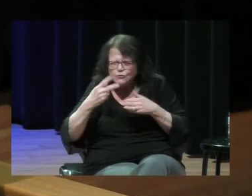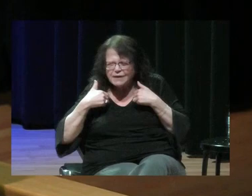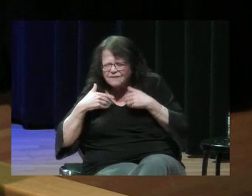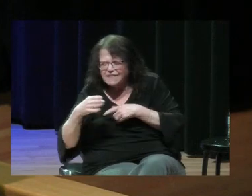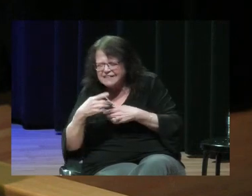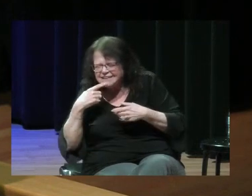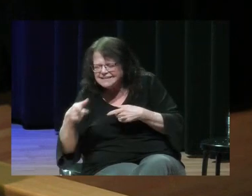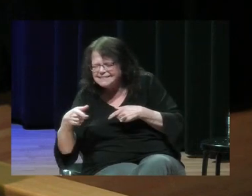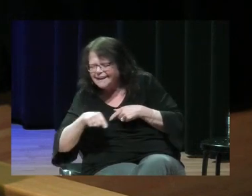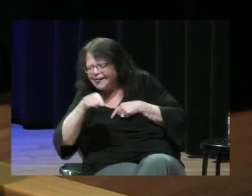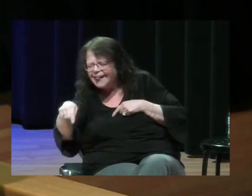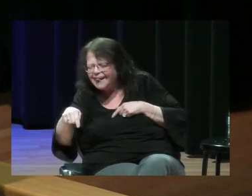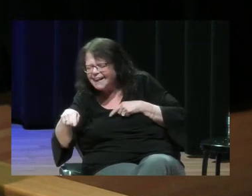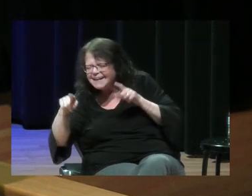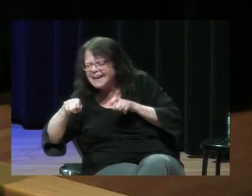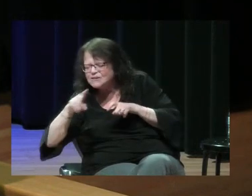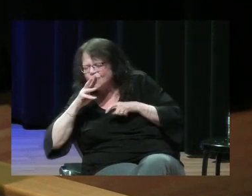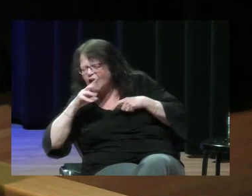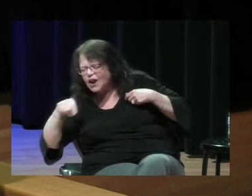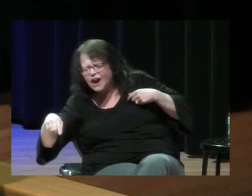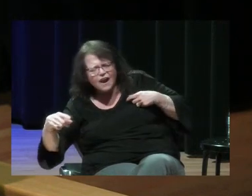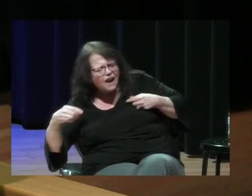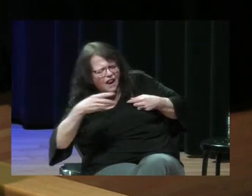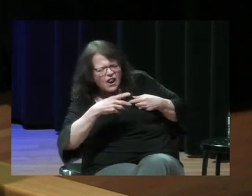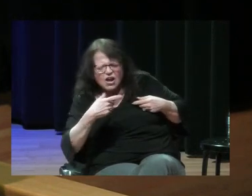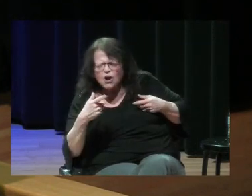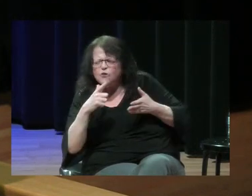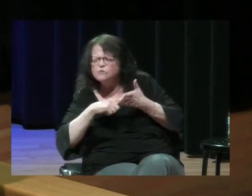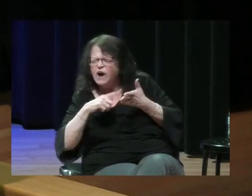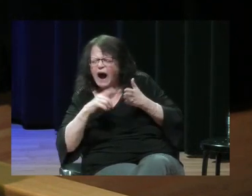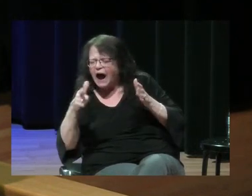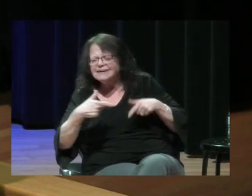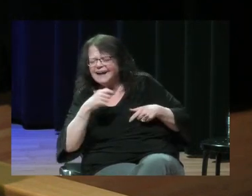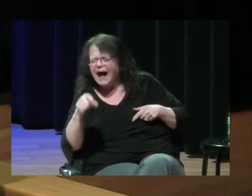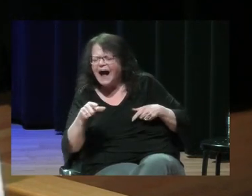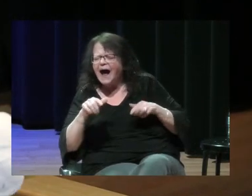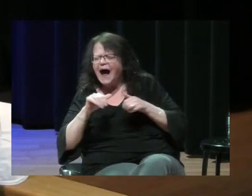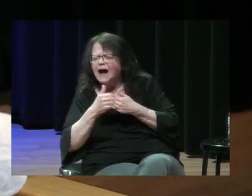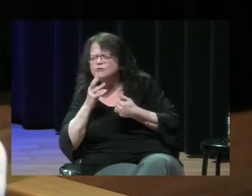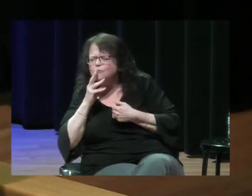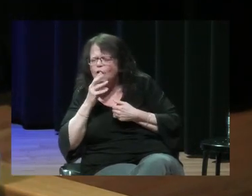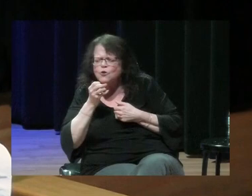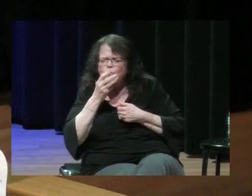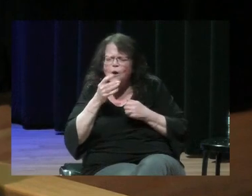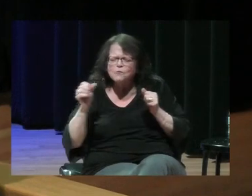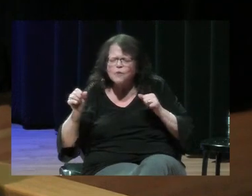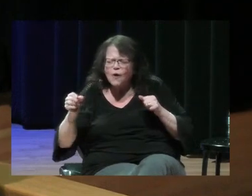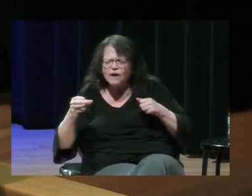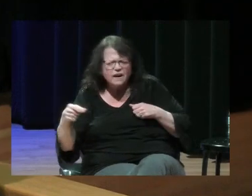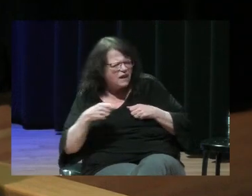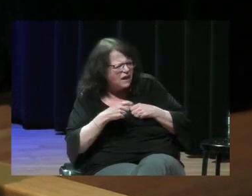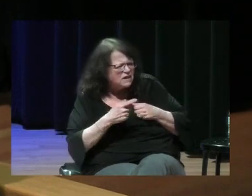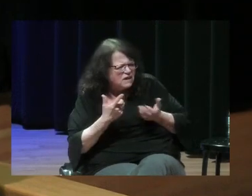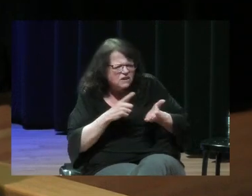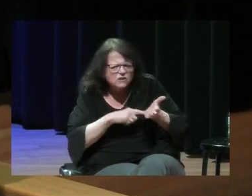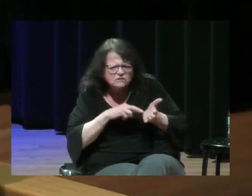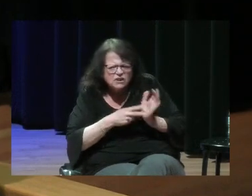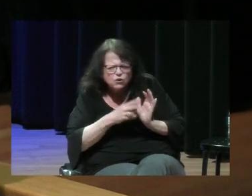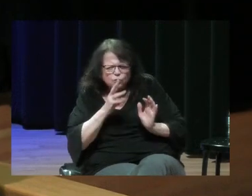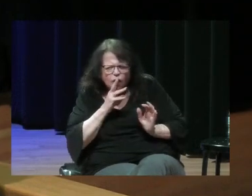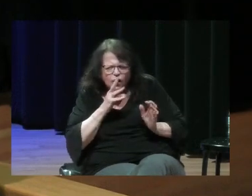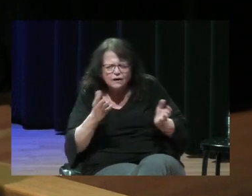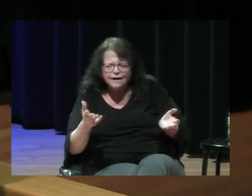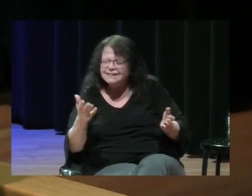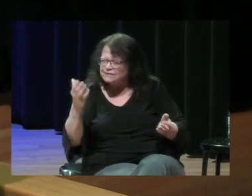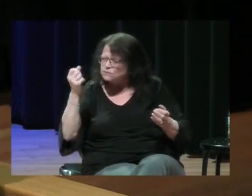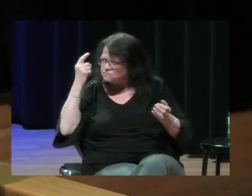how's the water? And they go, what's water? I mean, I think we swim in it. We take it for granted that we